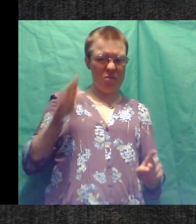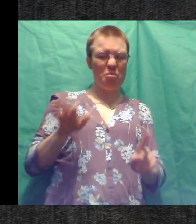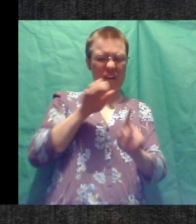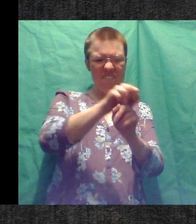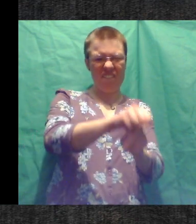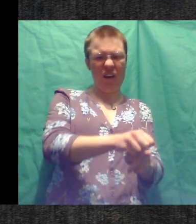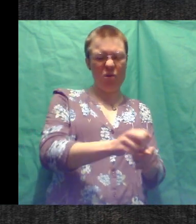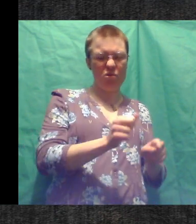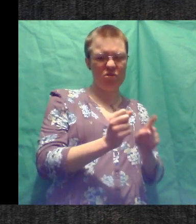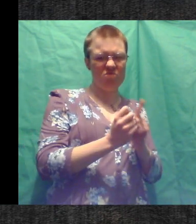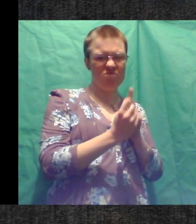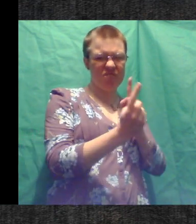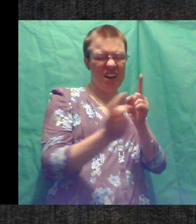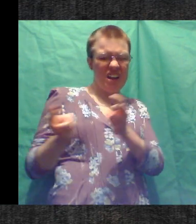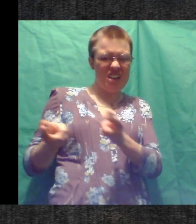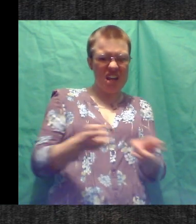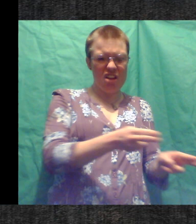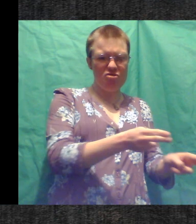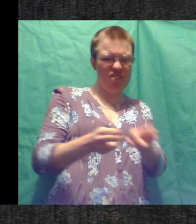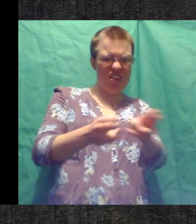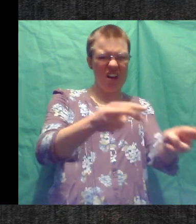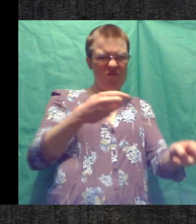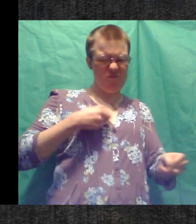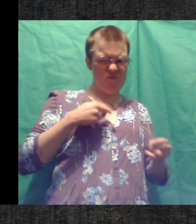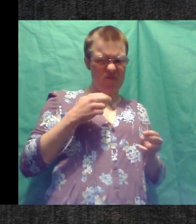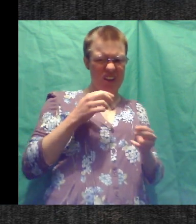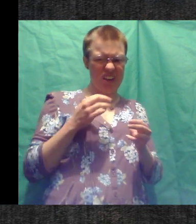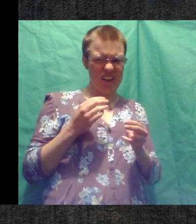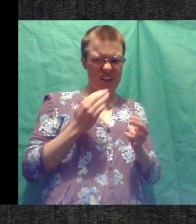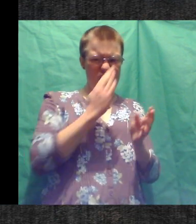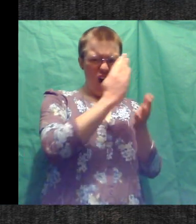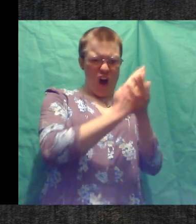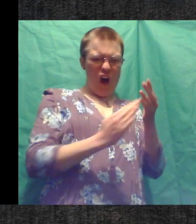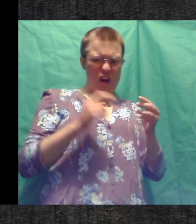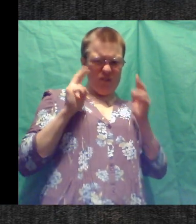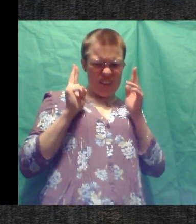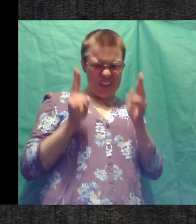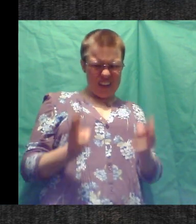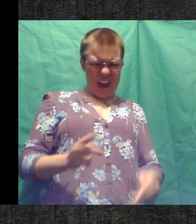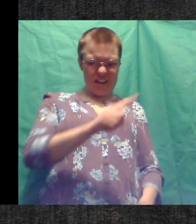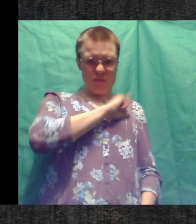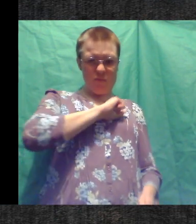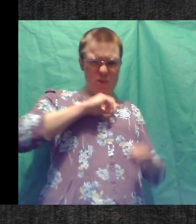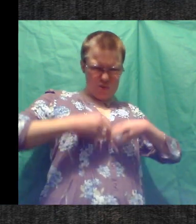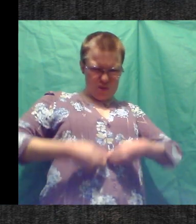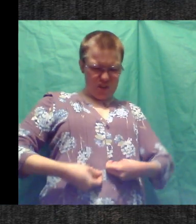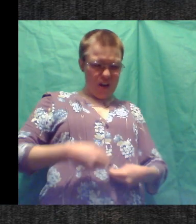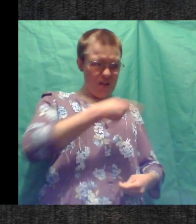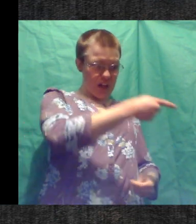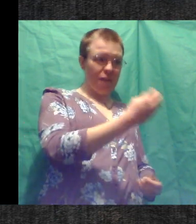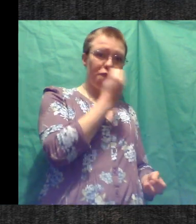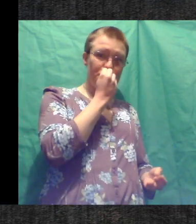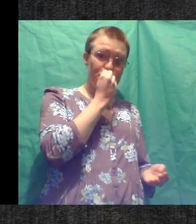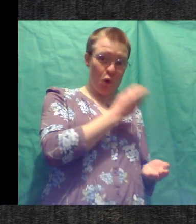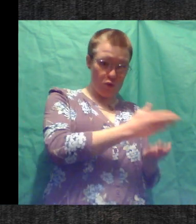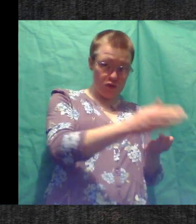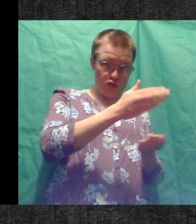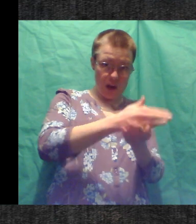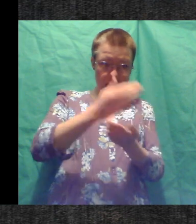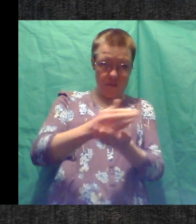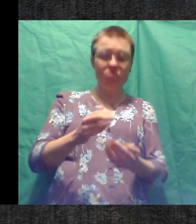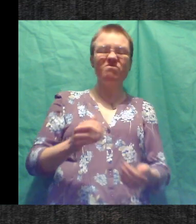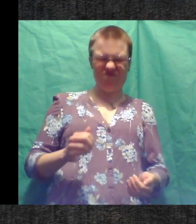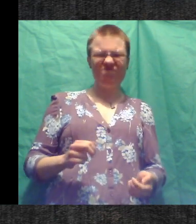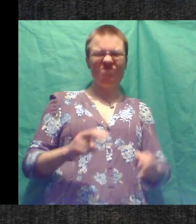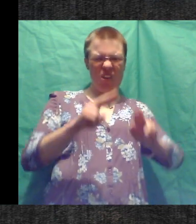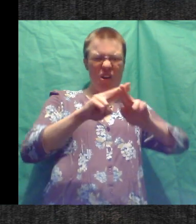soldier when he picked me up near the Zambezi River. I was half dead from starvation, and he shared his rations with